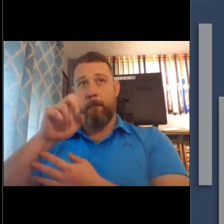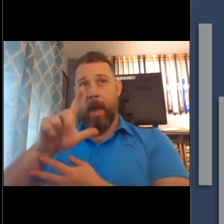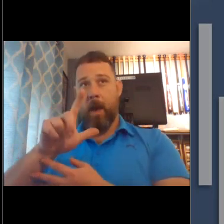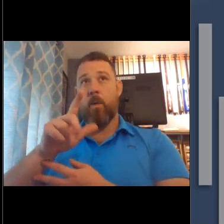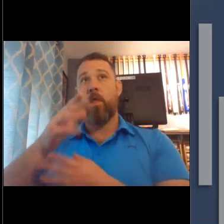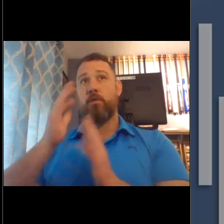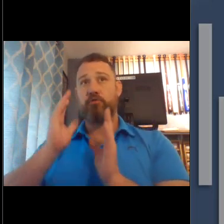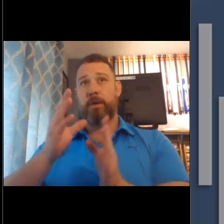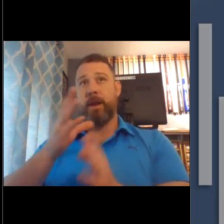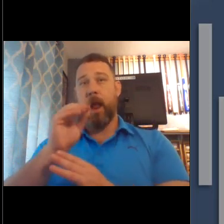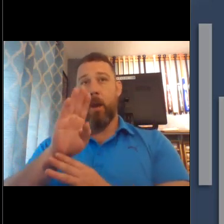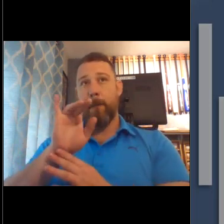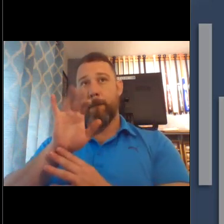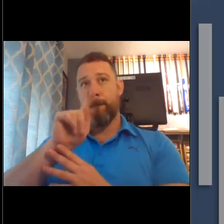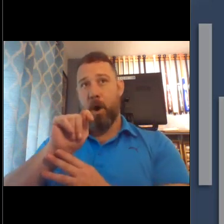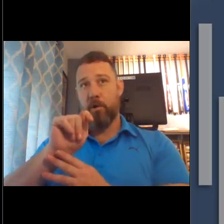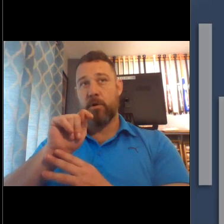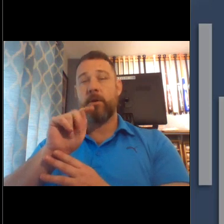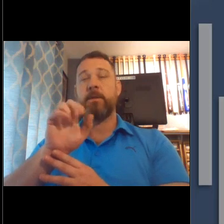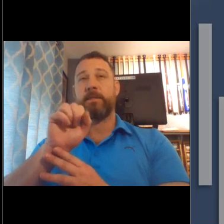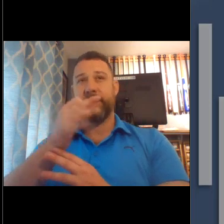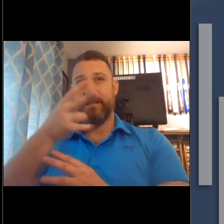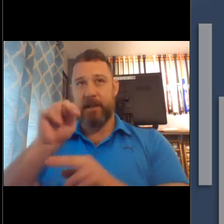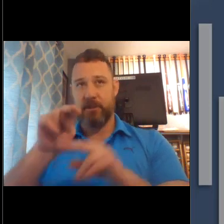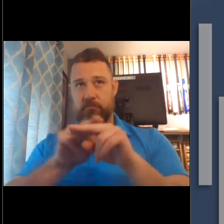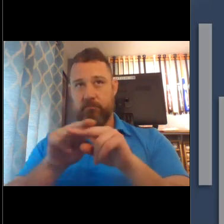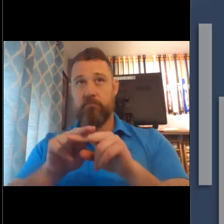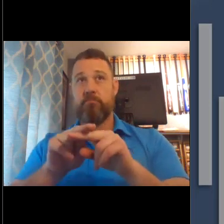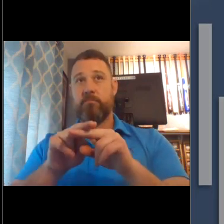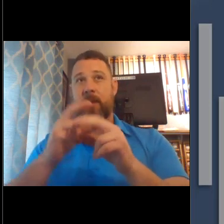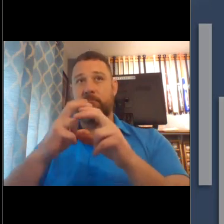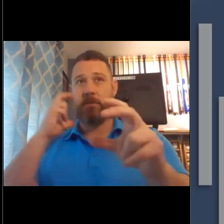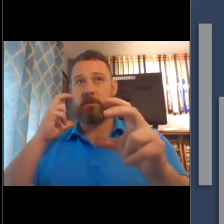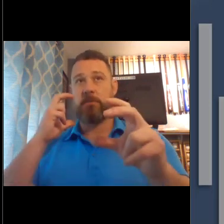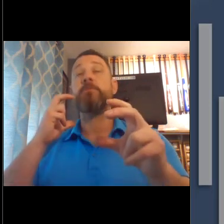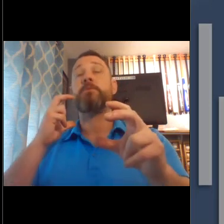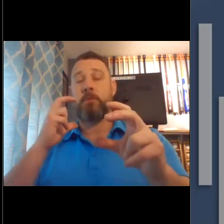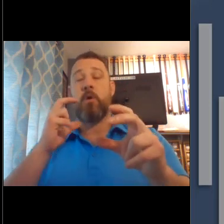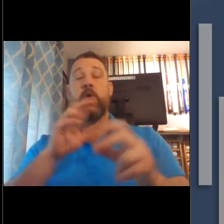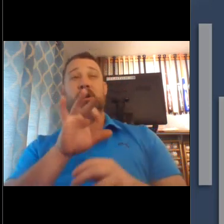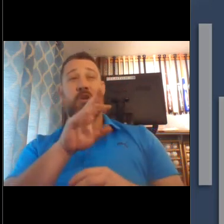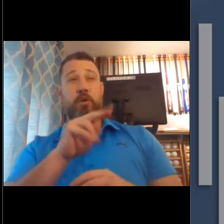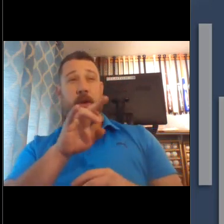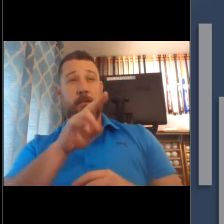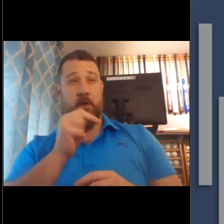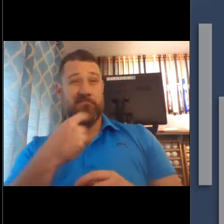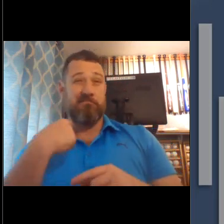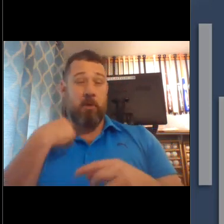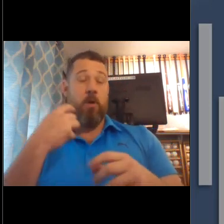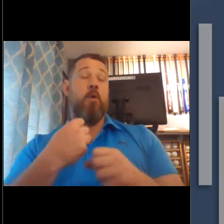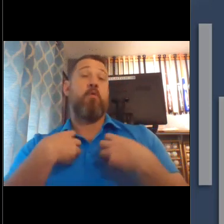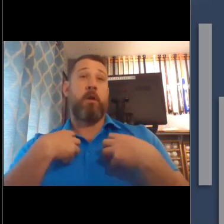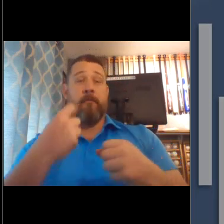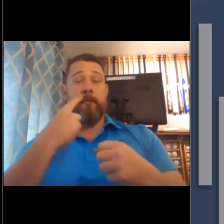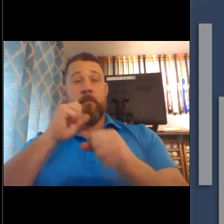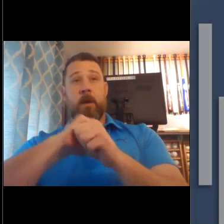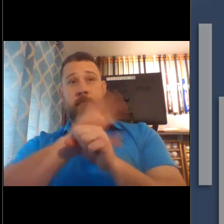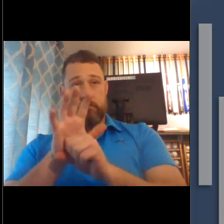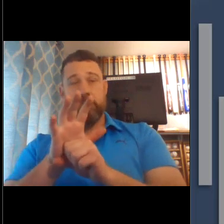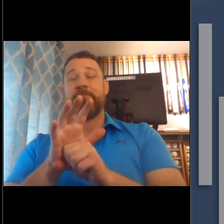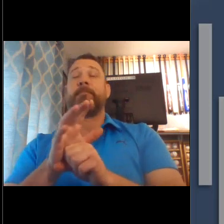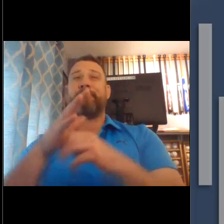BART station. As California continues to recover from the pandemic, Muni, BART, and other transit agencies face an uphill climb to